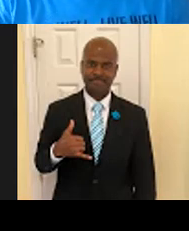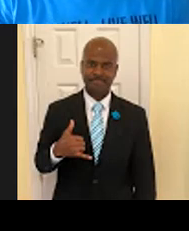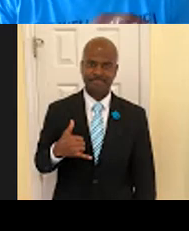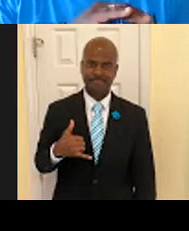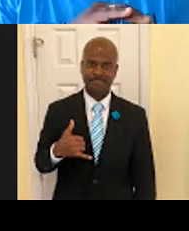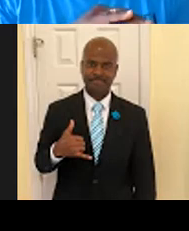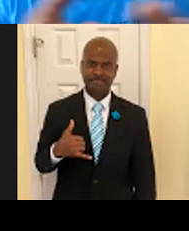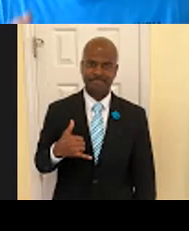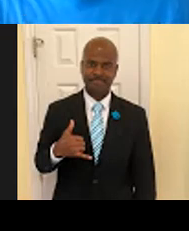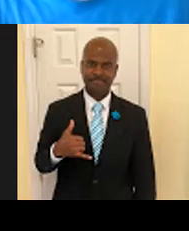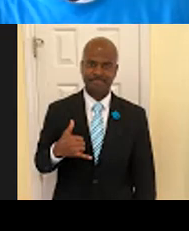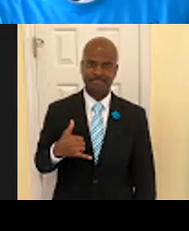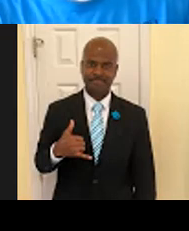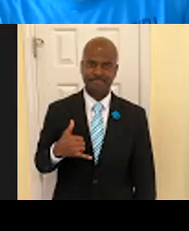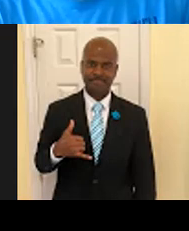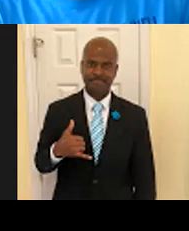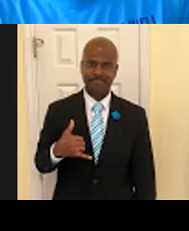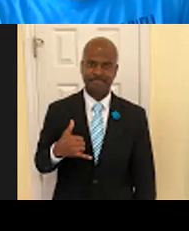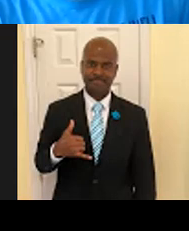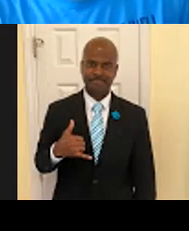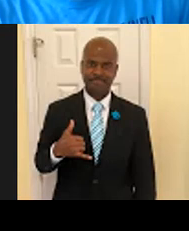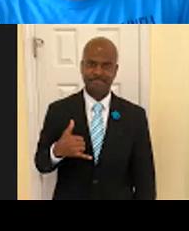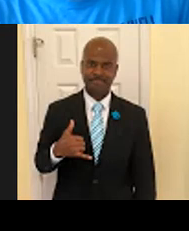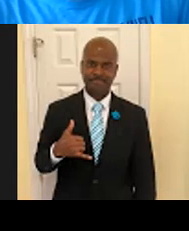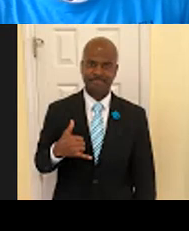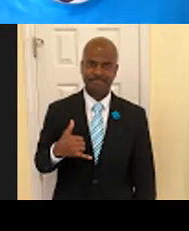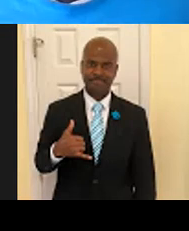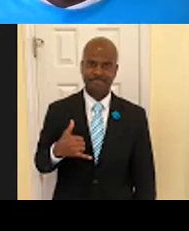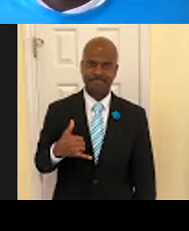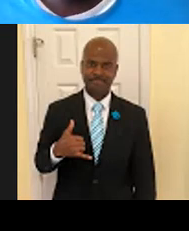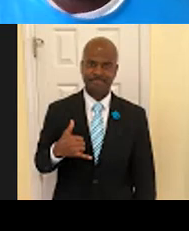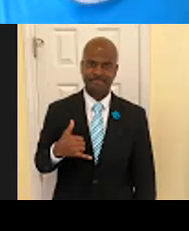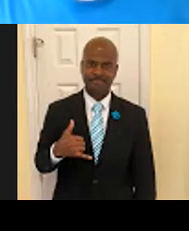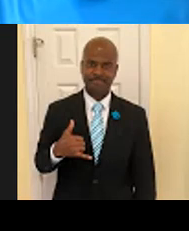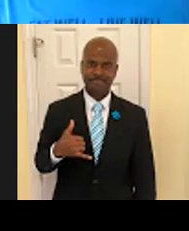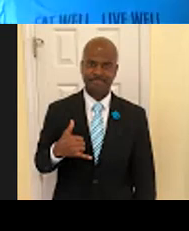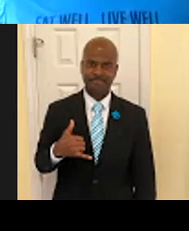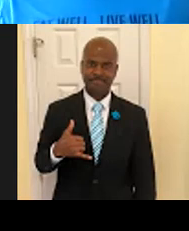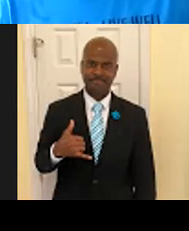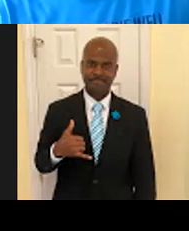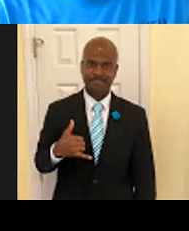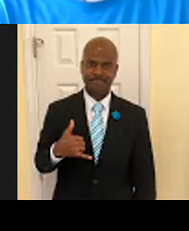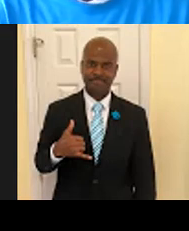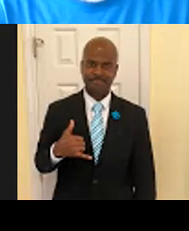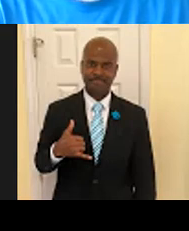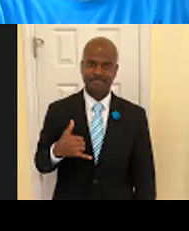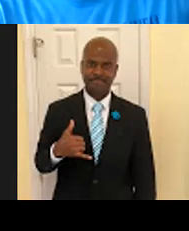you are a school. You all are tax exempt, so do not ever buy anything from the website. So yeah, so that's that